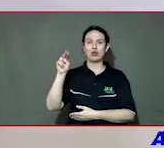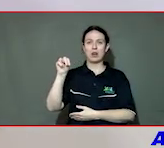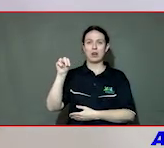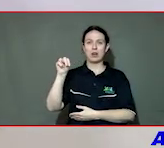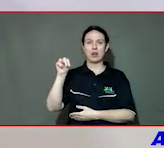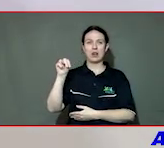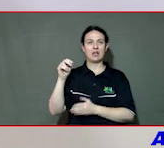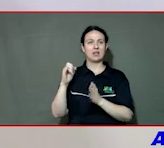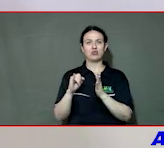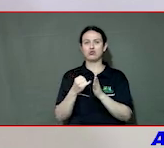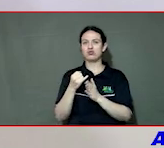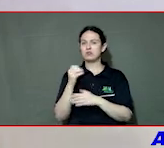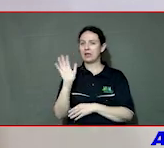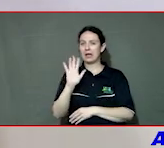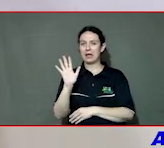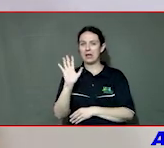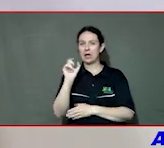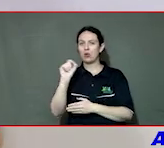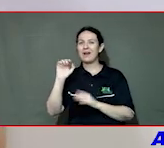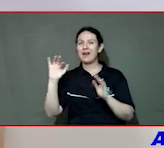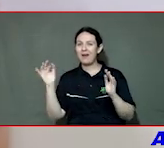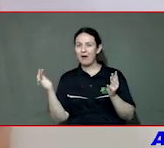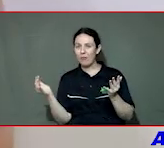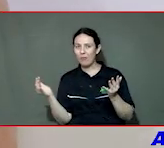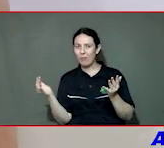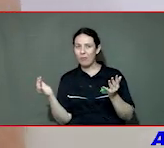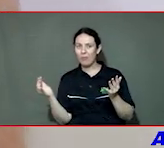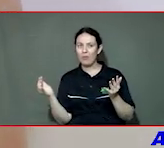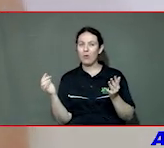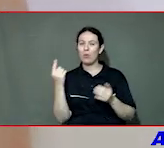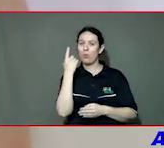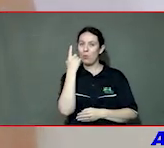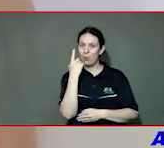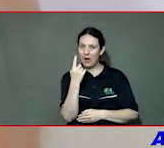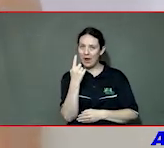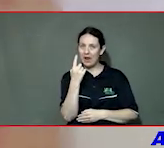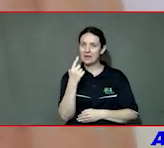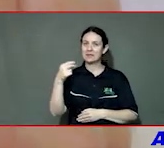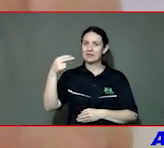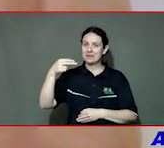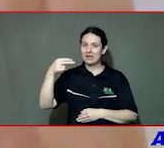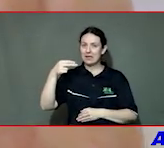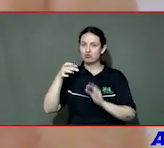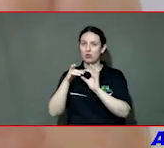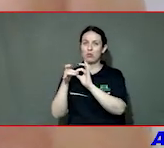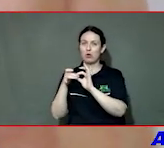must write one hydrogen bond